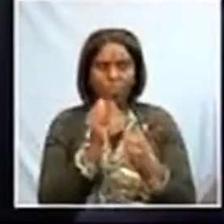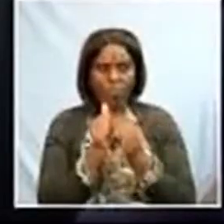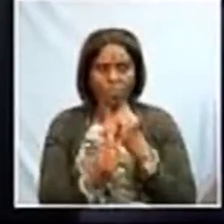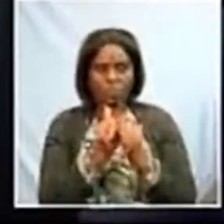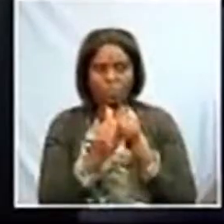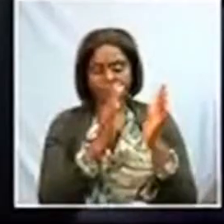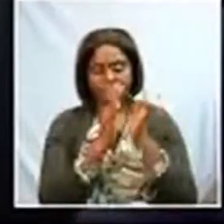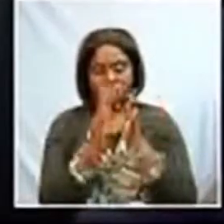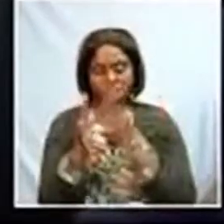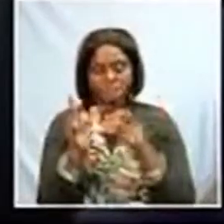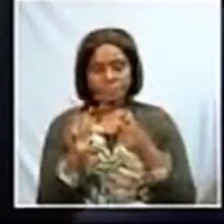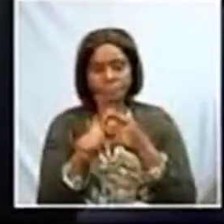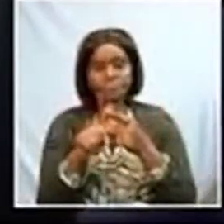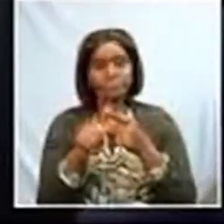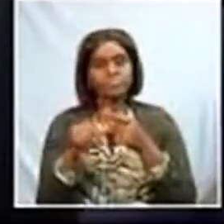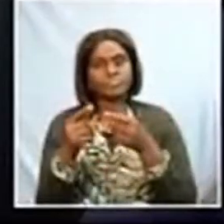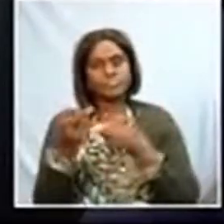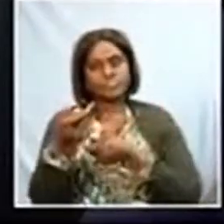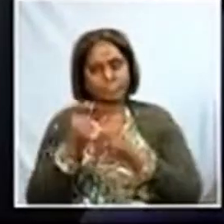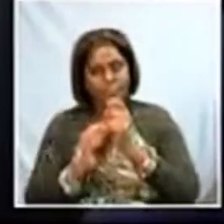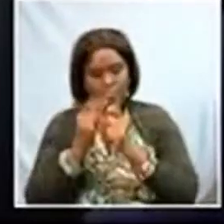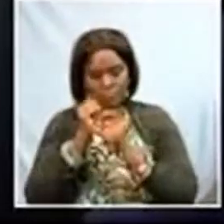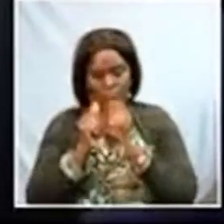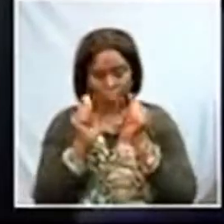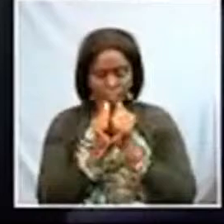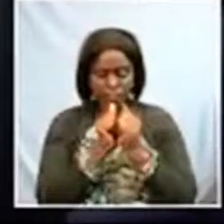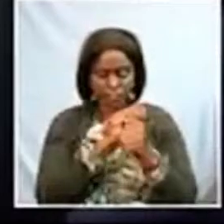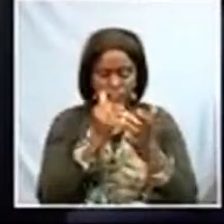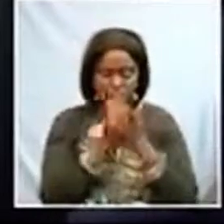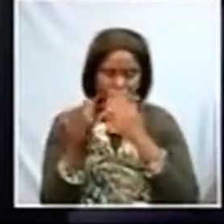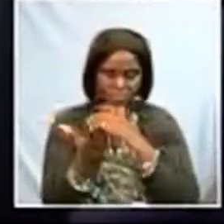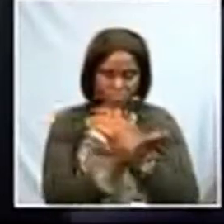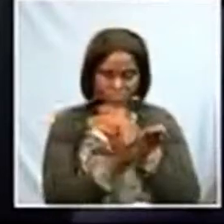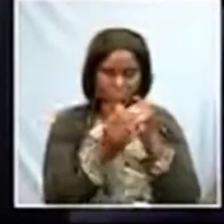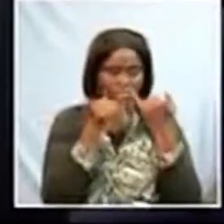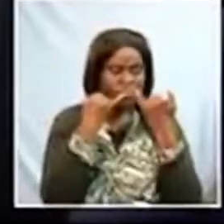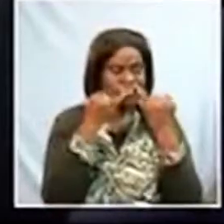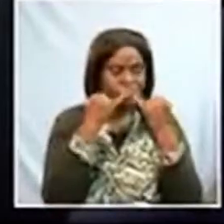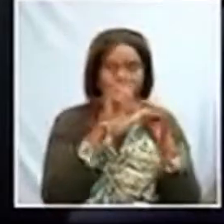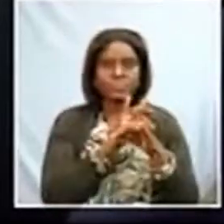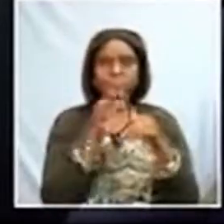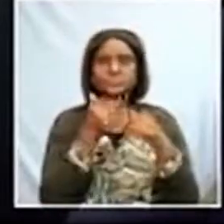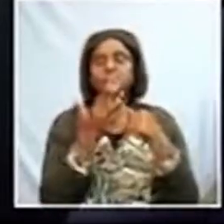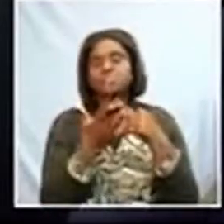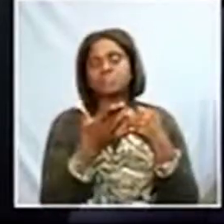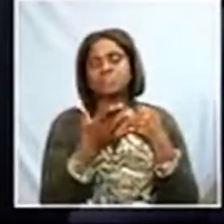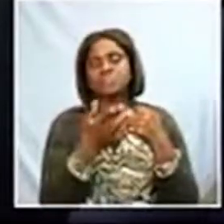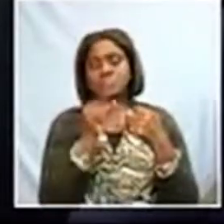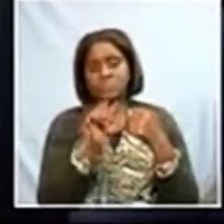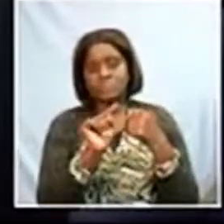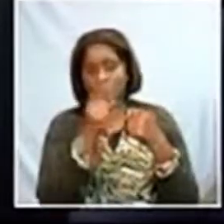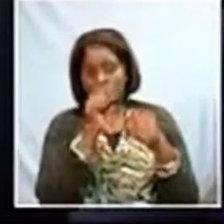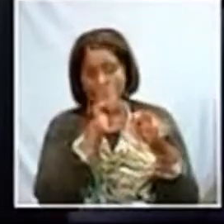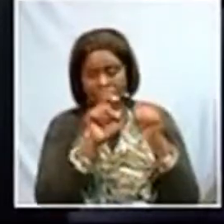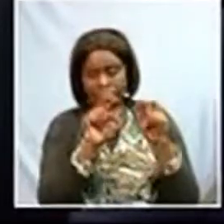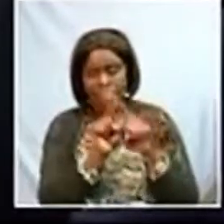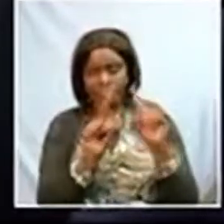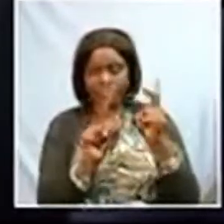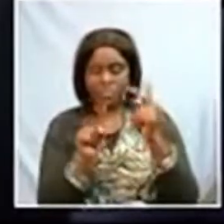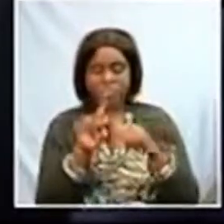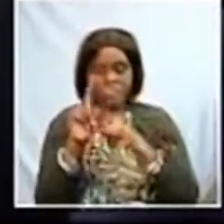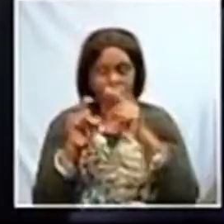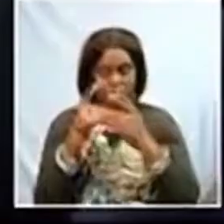supposed to be traded? Because with all this lack of information, that's the first question. The second question